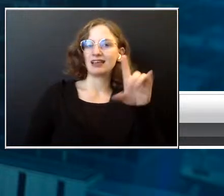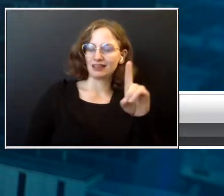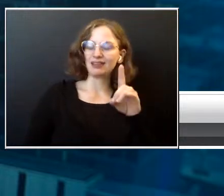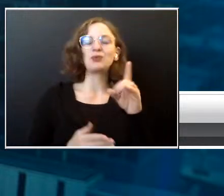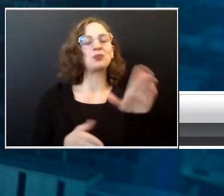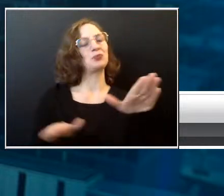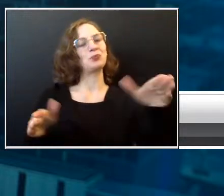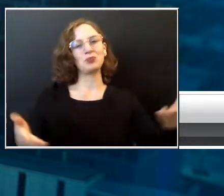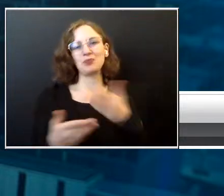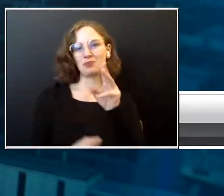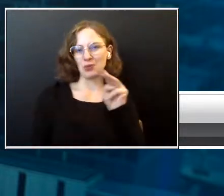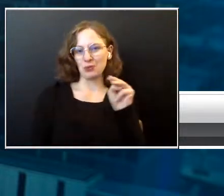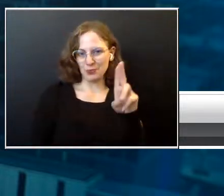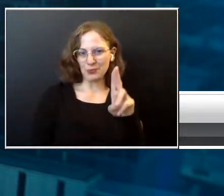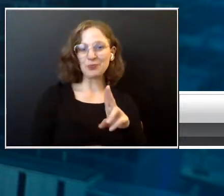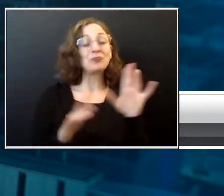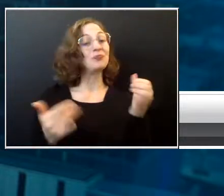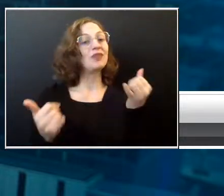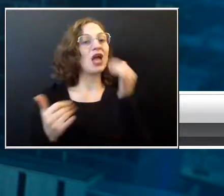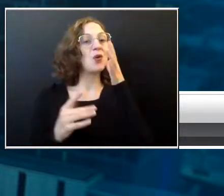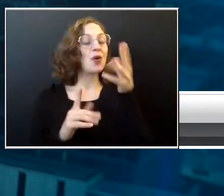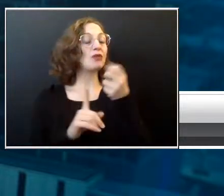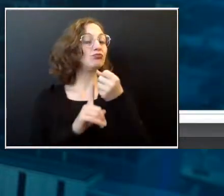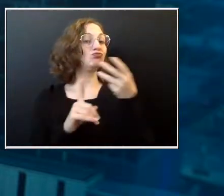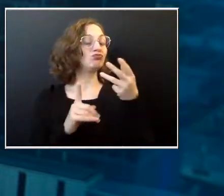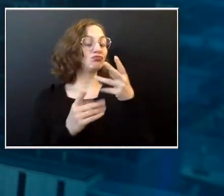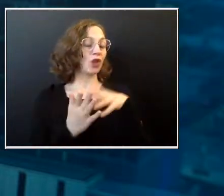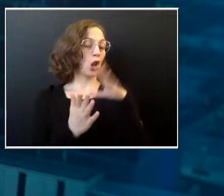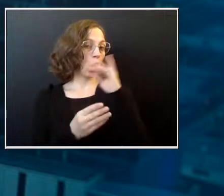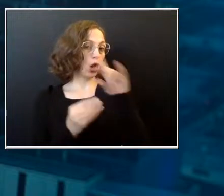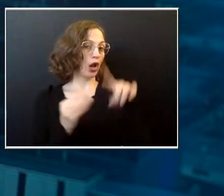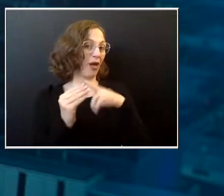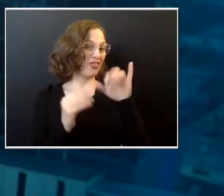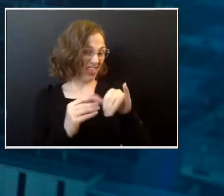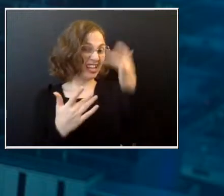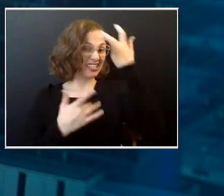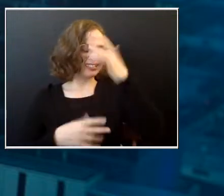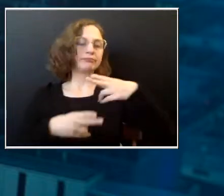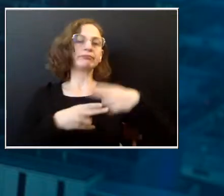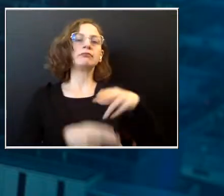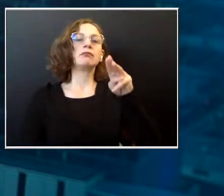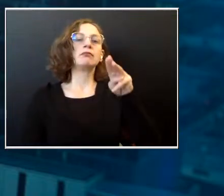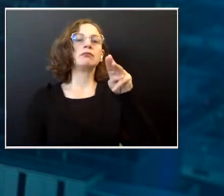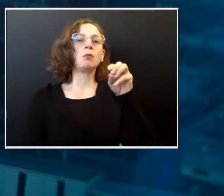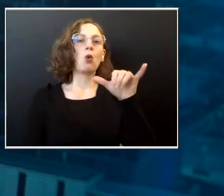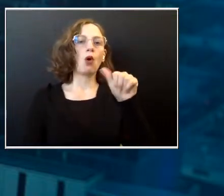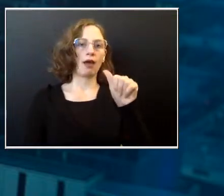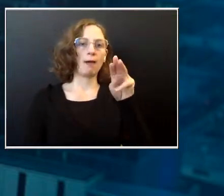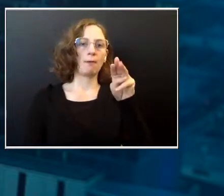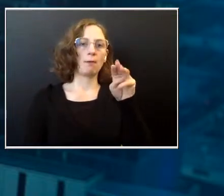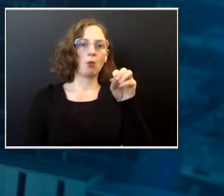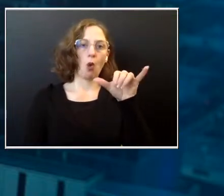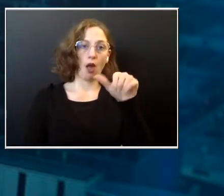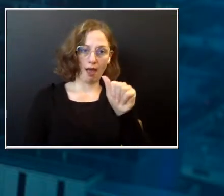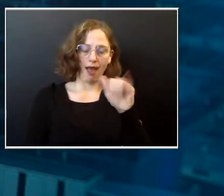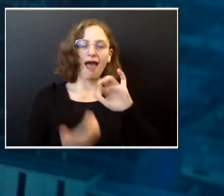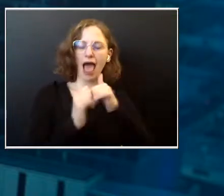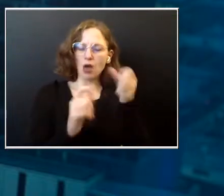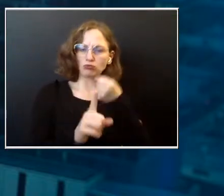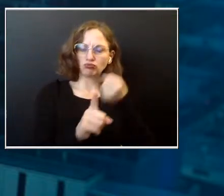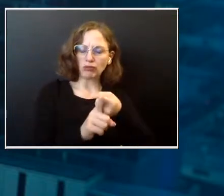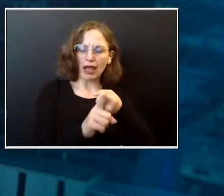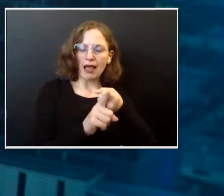learn more about that rare disease. It's called Moya and what it does to the brain's blood vessels, plus the treatment that